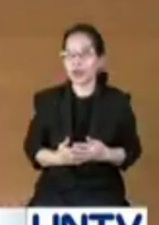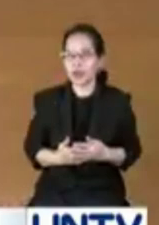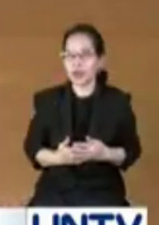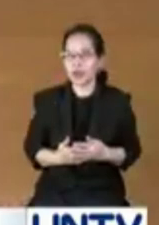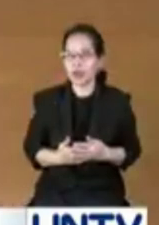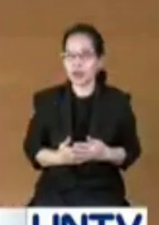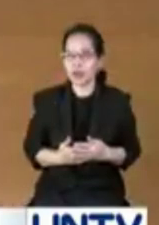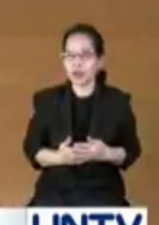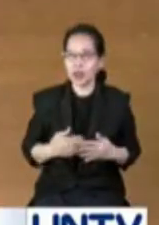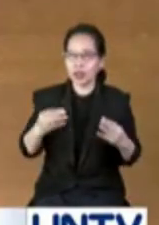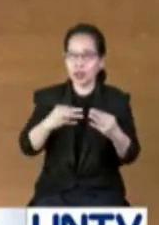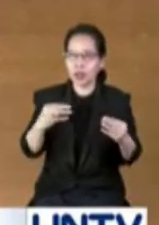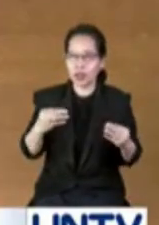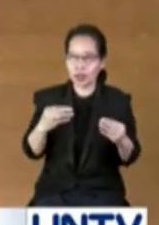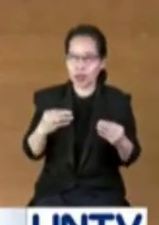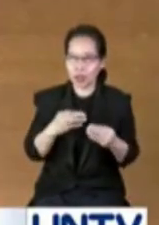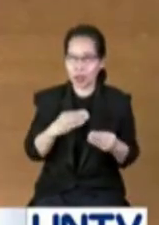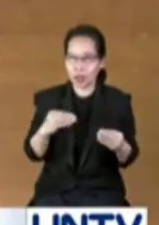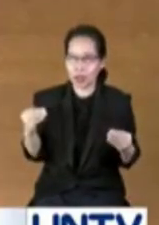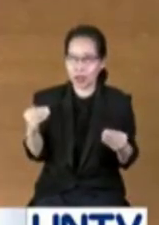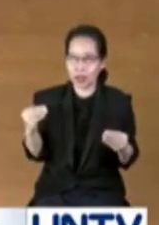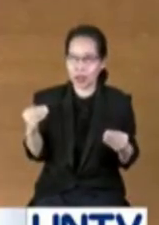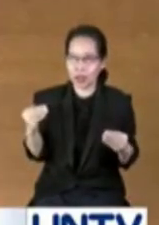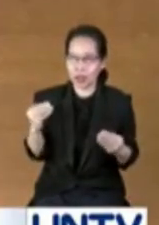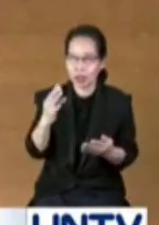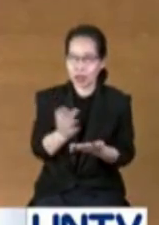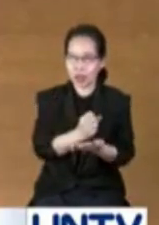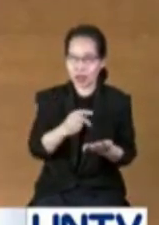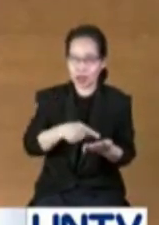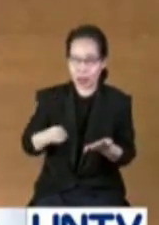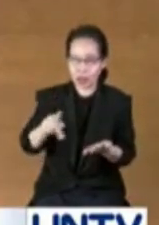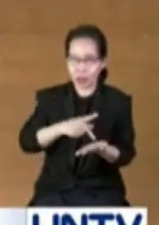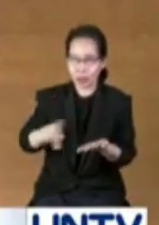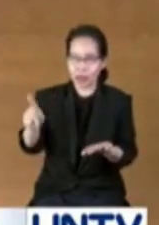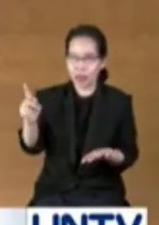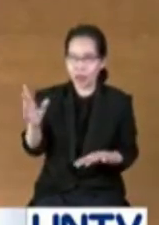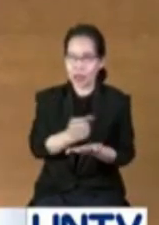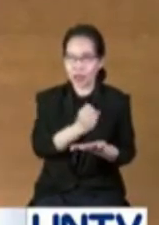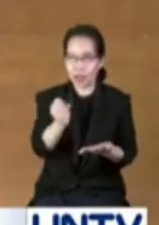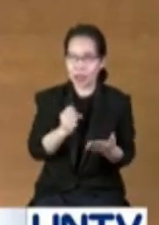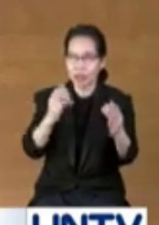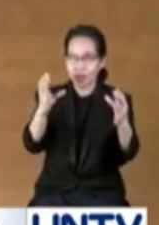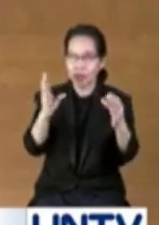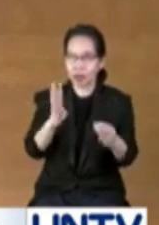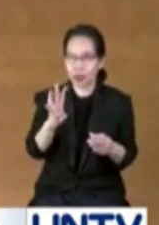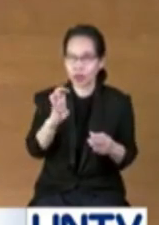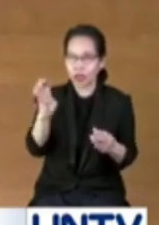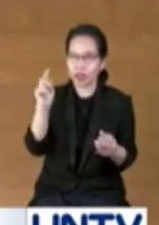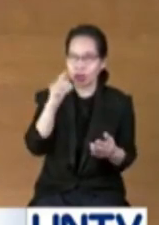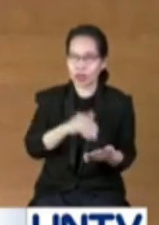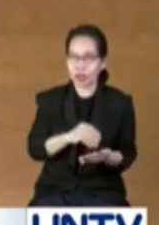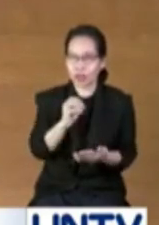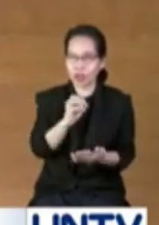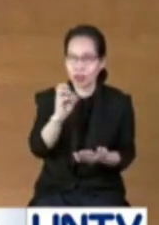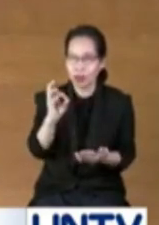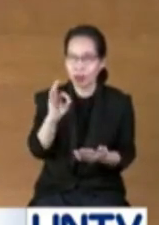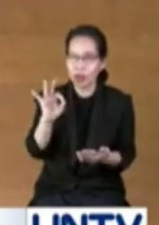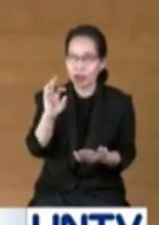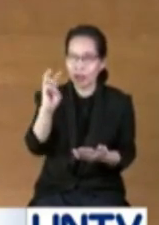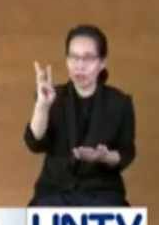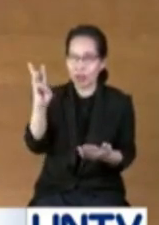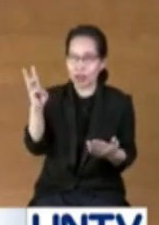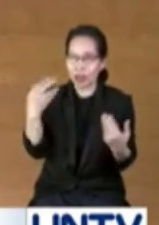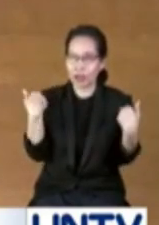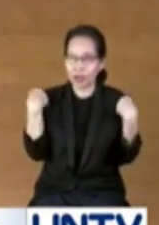Moreover, the unpaid salaries and other related claims of some 14,000 OFWs who have been put out of